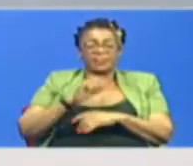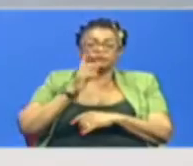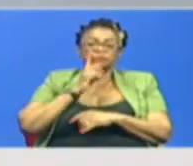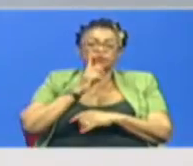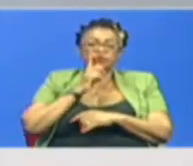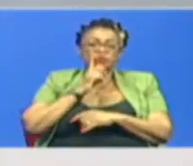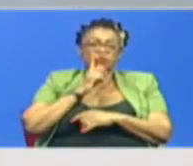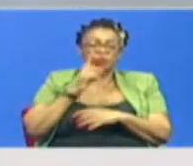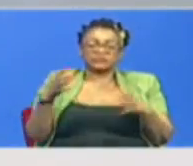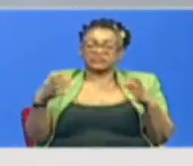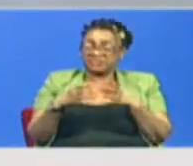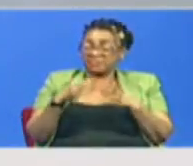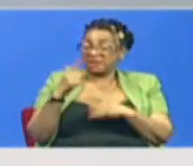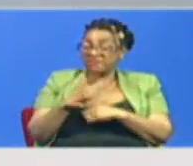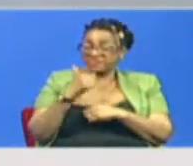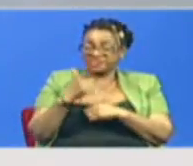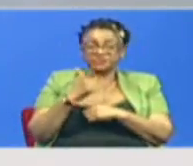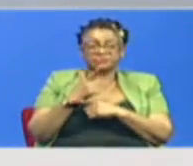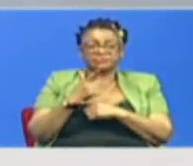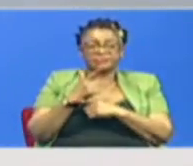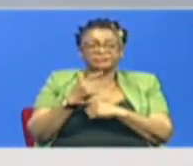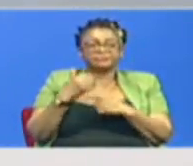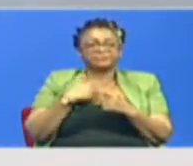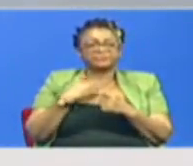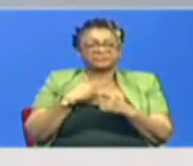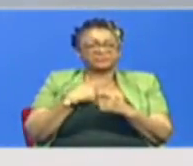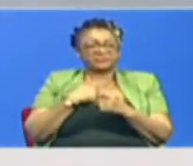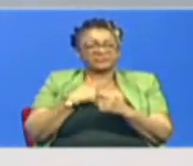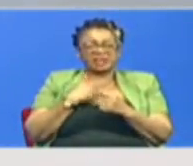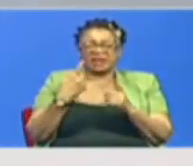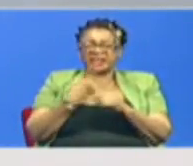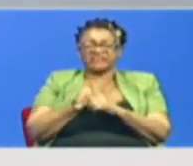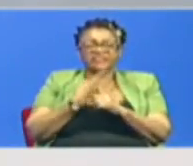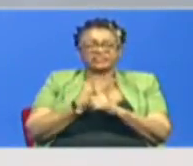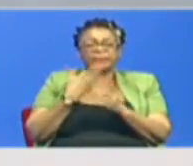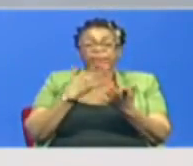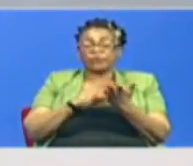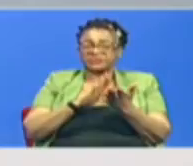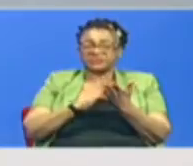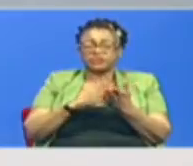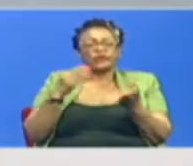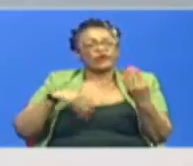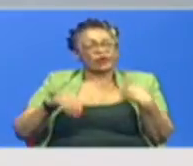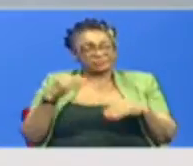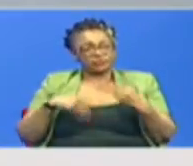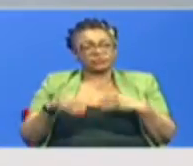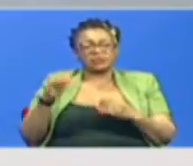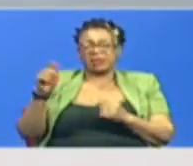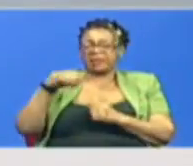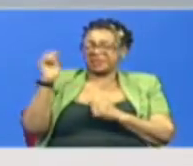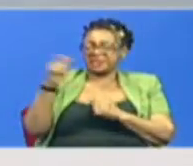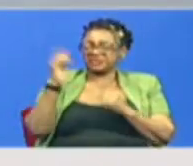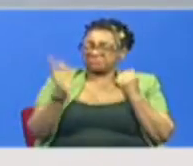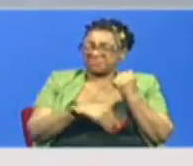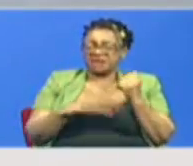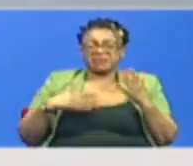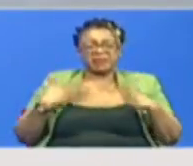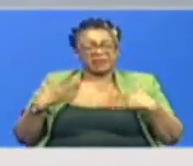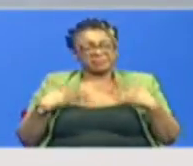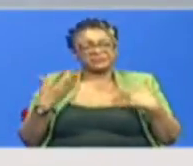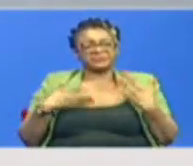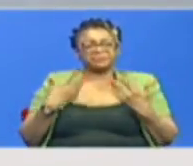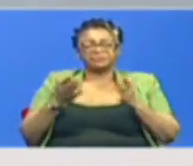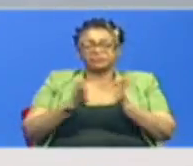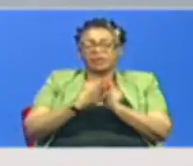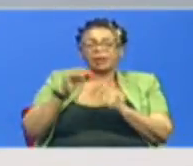Coverage, we count the cost of unfulfilled promises, corruption, Kenyans' bad habits, wanting policies, and